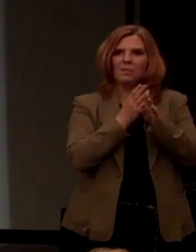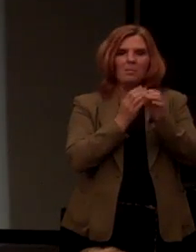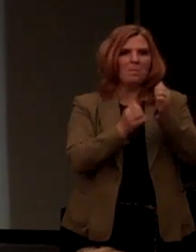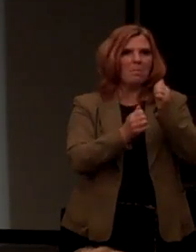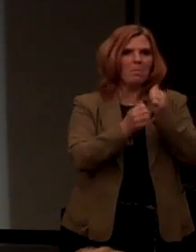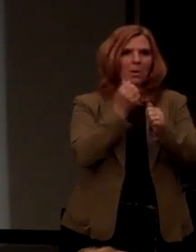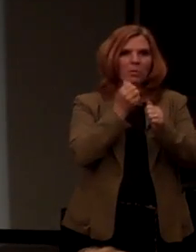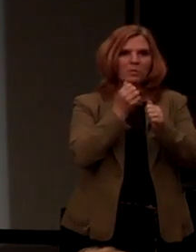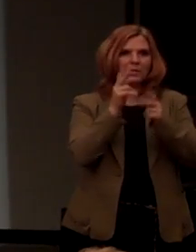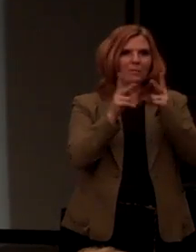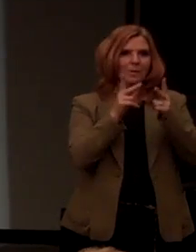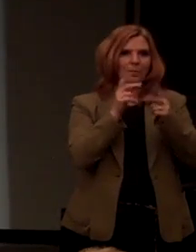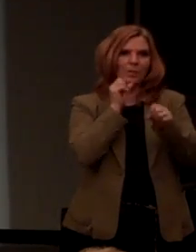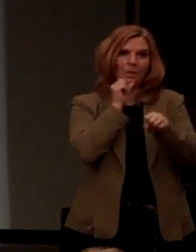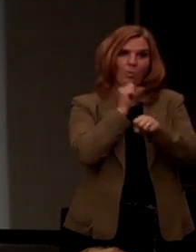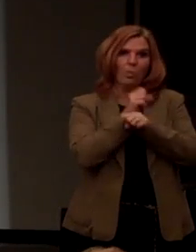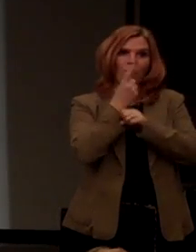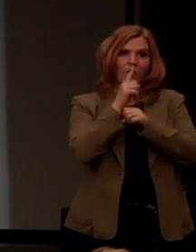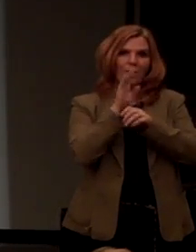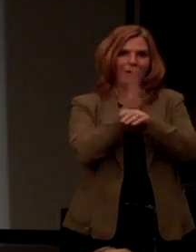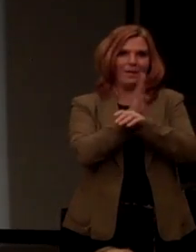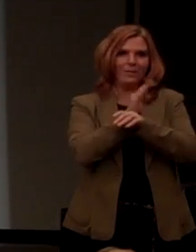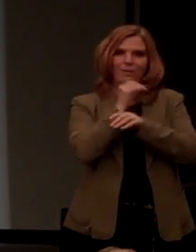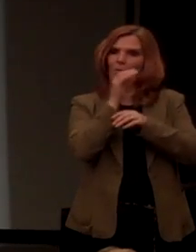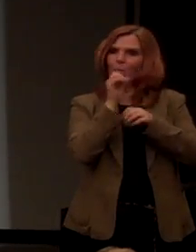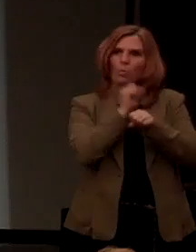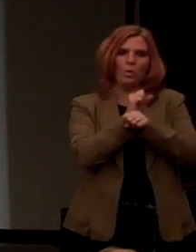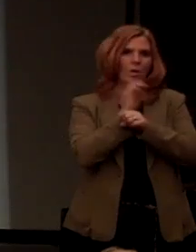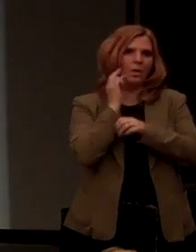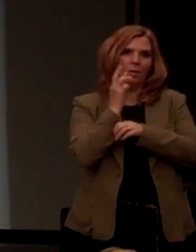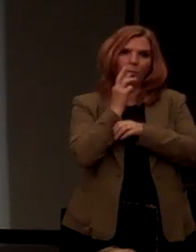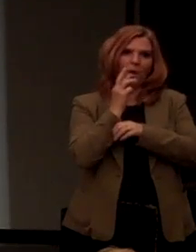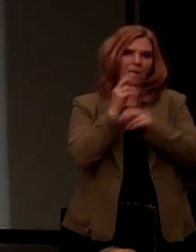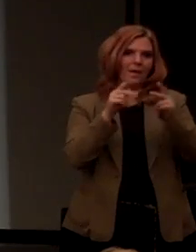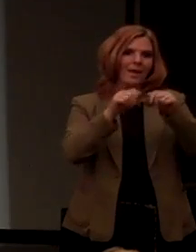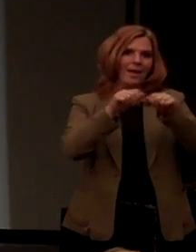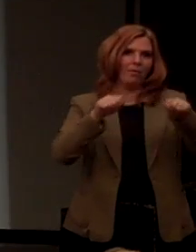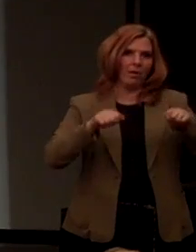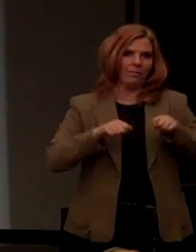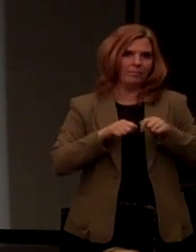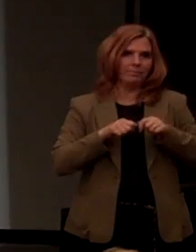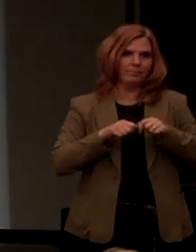work for Severstal do not work in Wheeling proper. Okay?